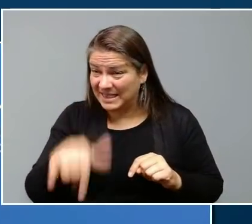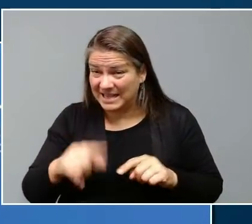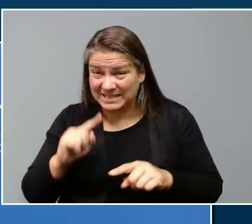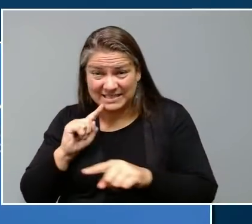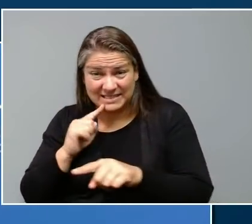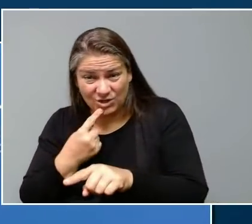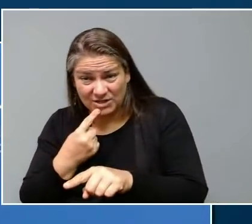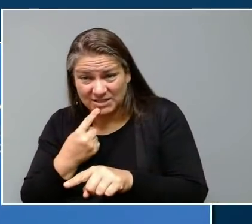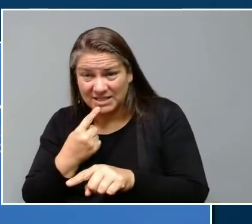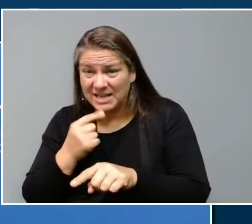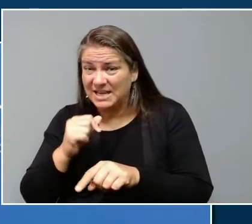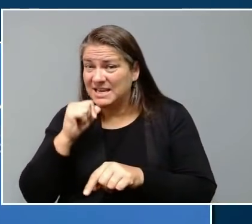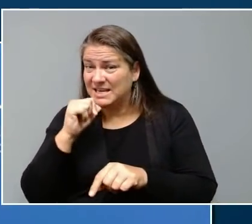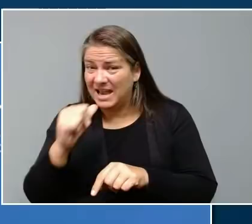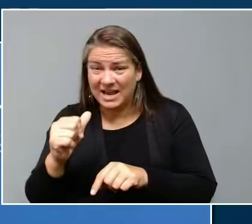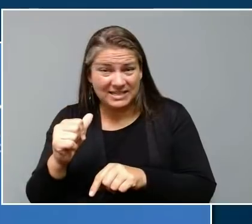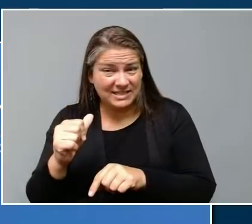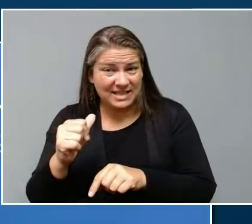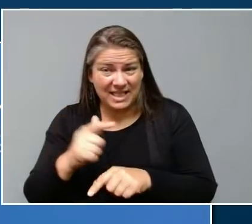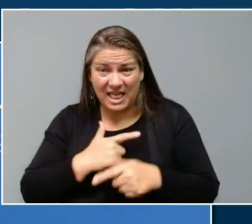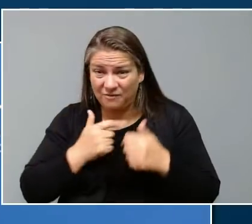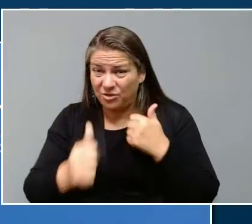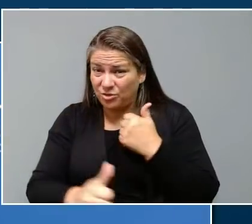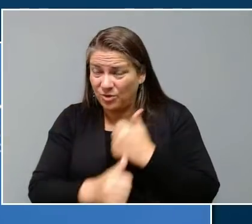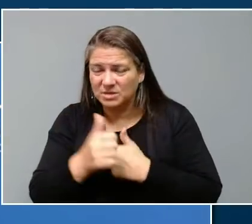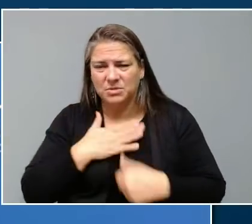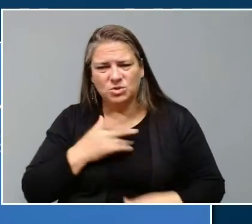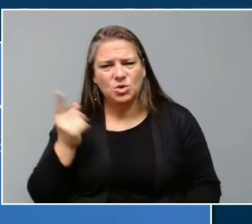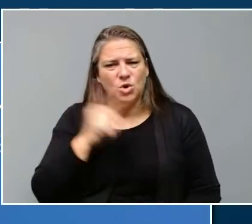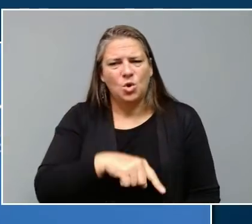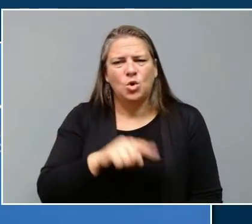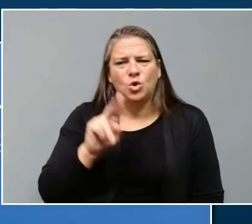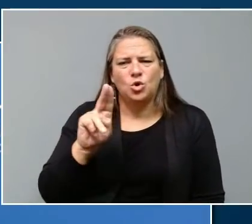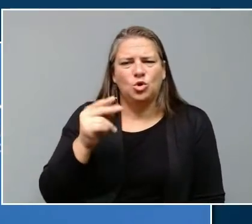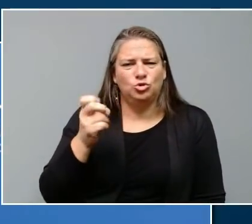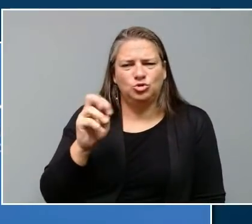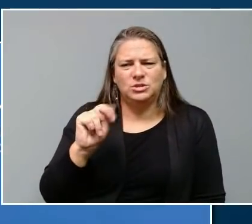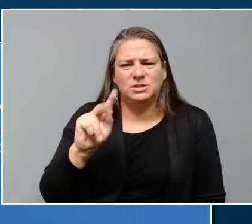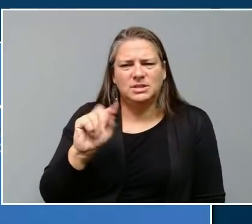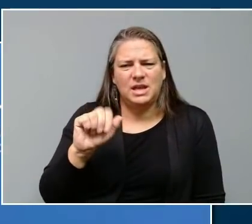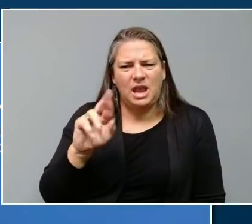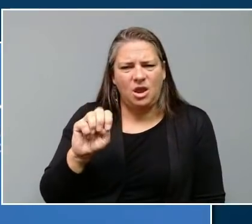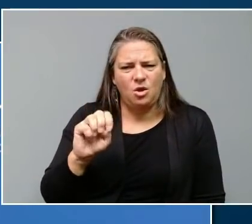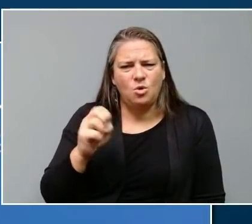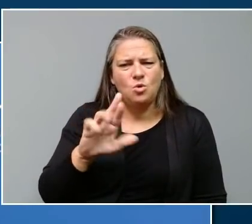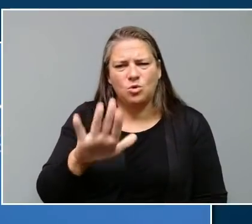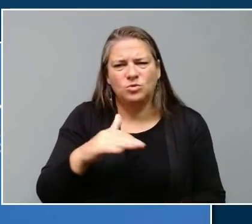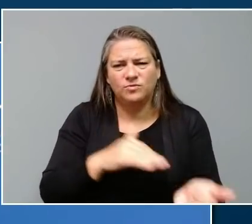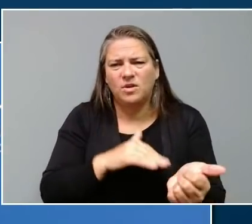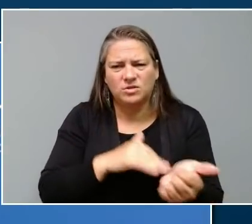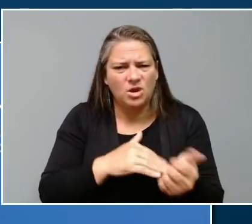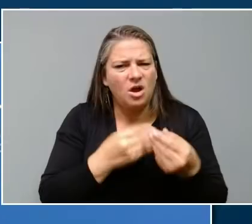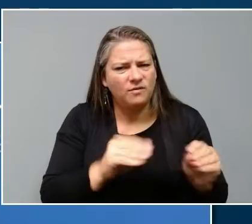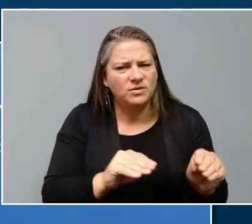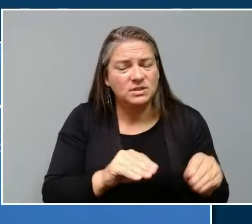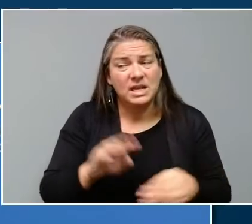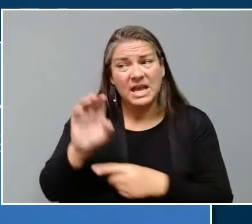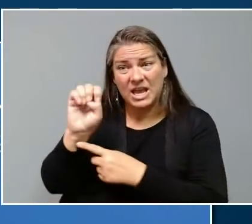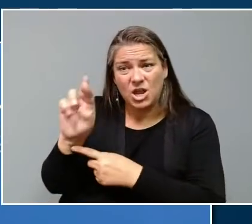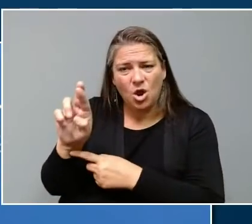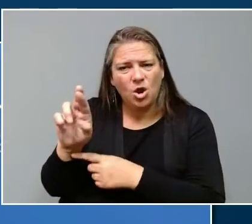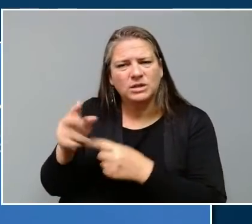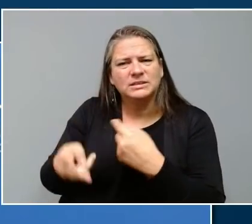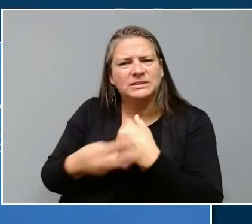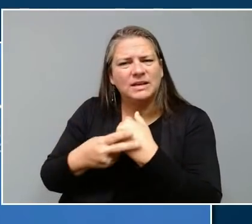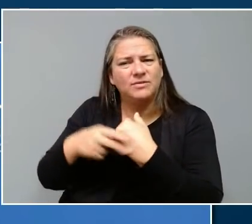seek care at an urgent care facility or through your primary care office, that our ER staff can focus on the more critical needs.